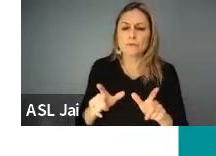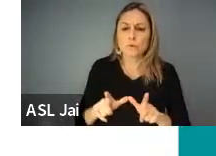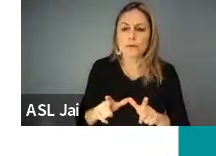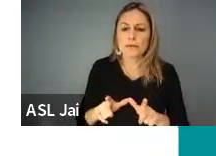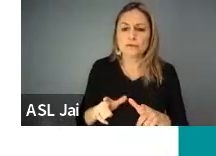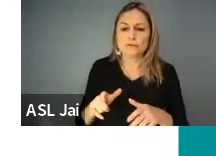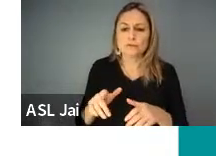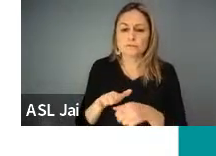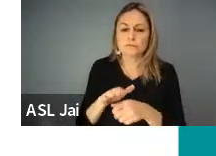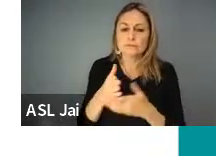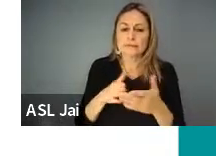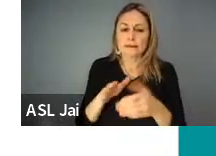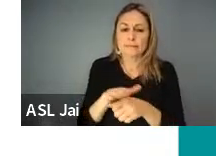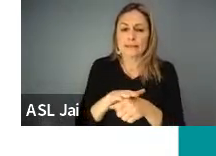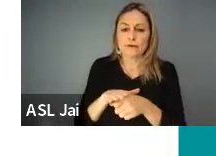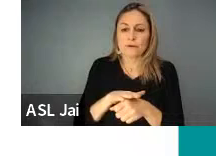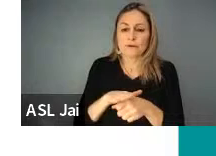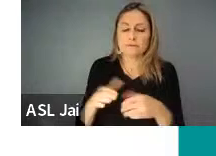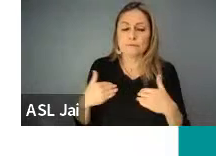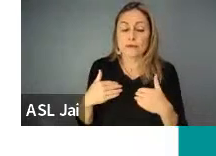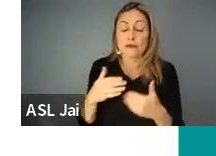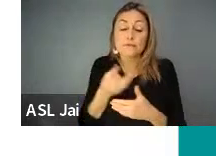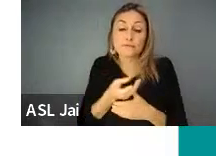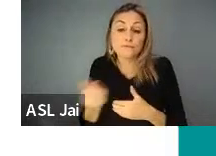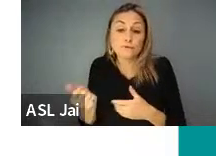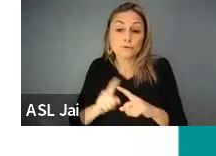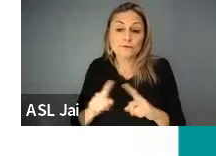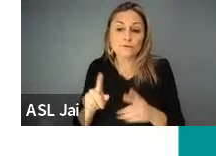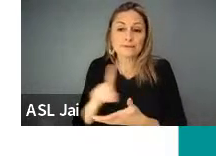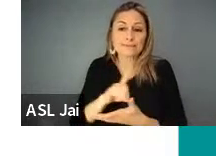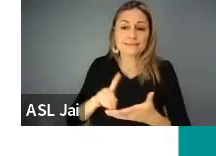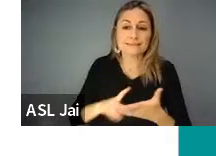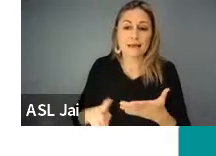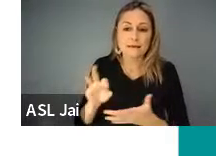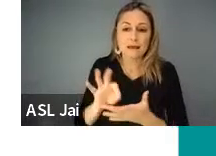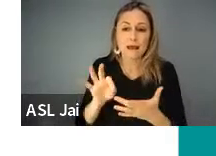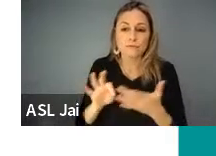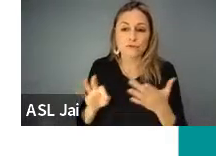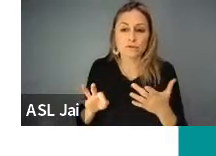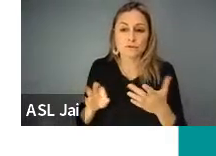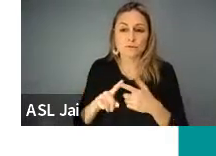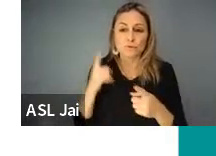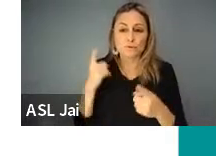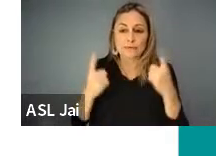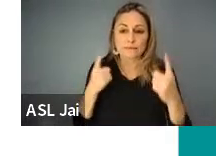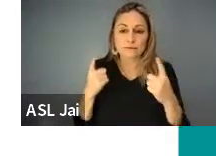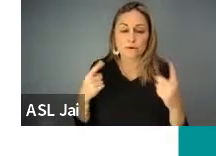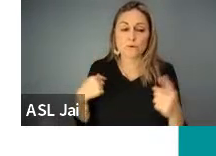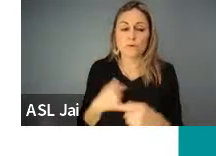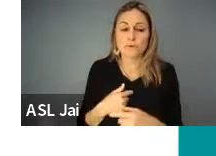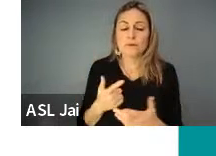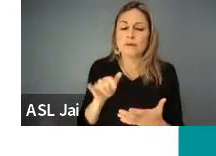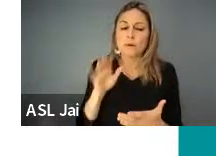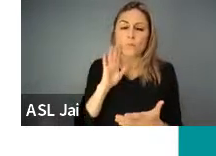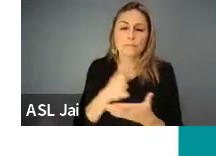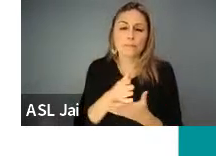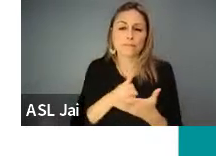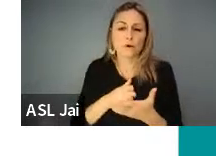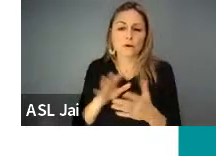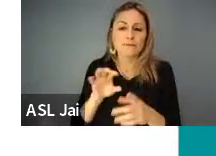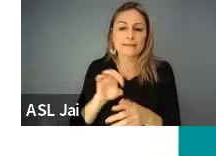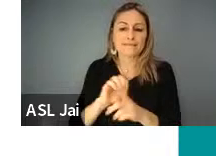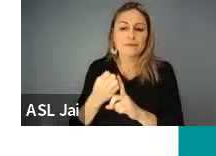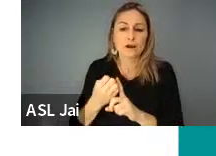where we have a couple design options to consider. And so we will look at, that'll be part of the